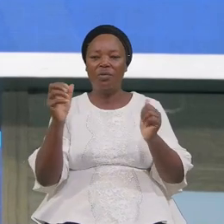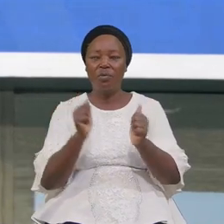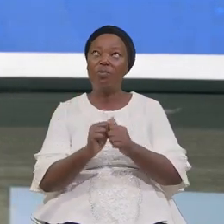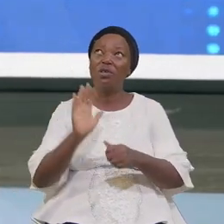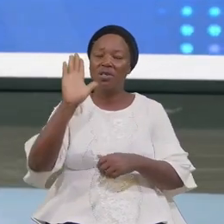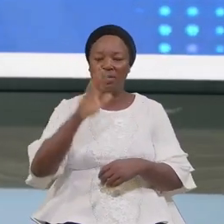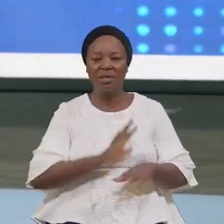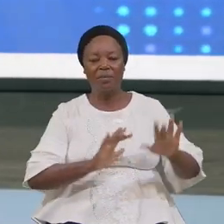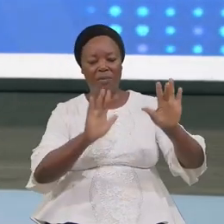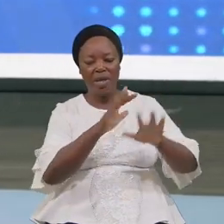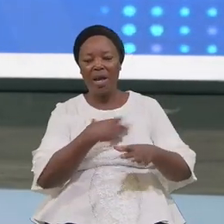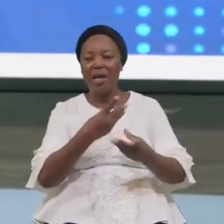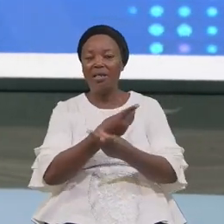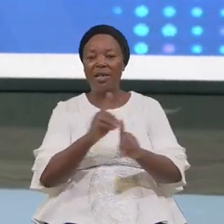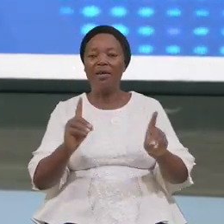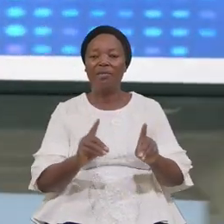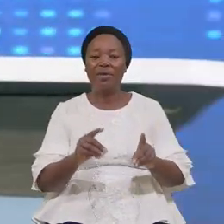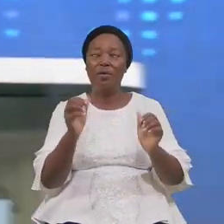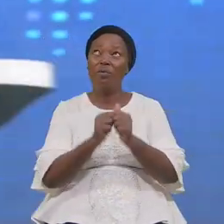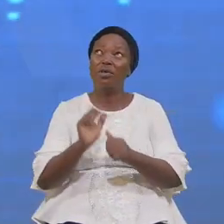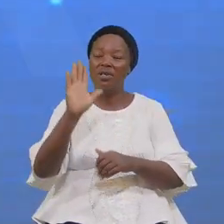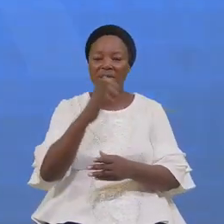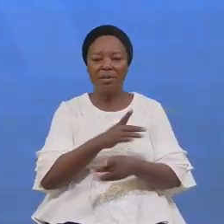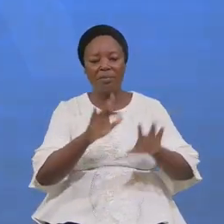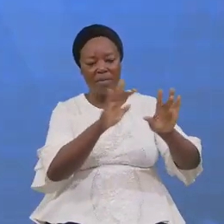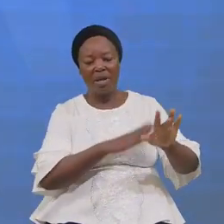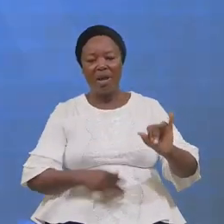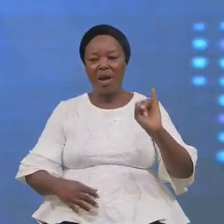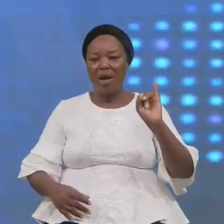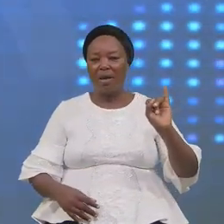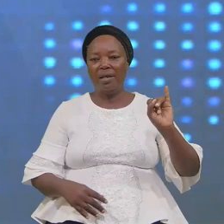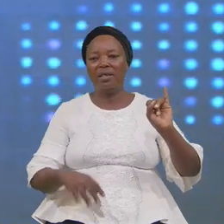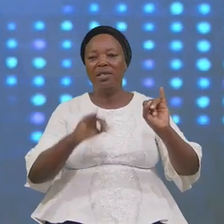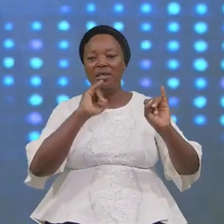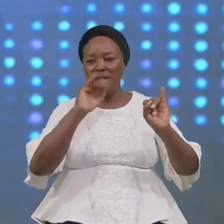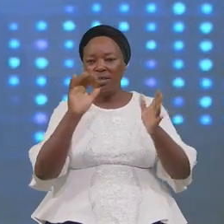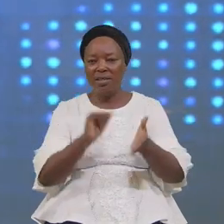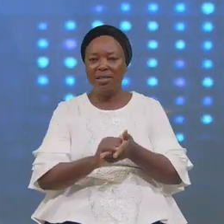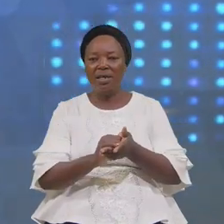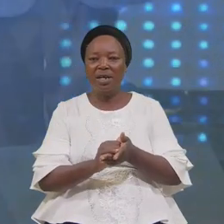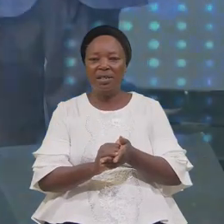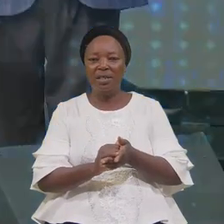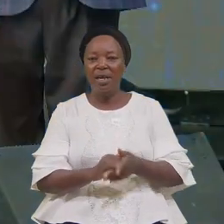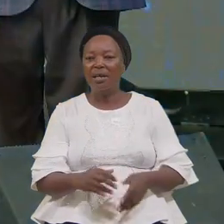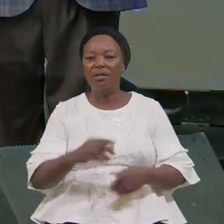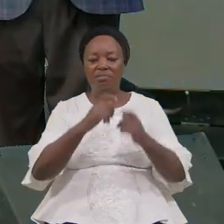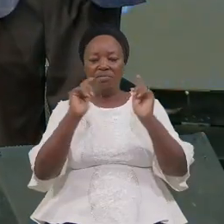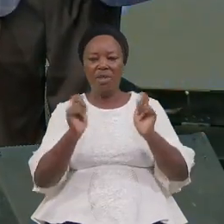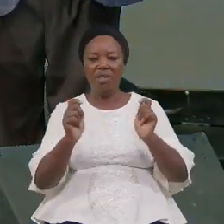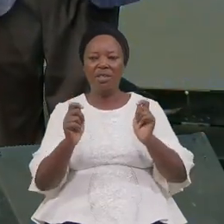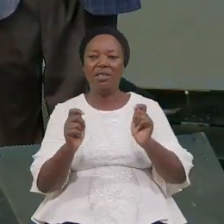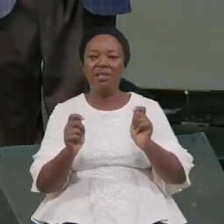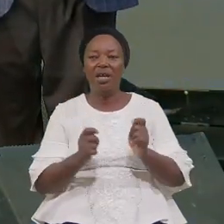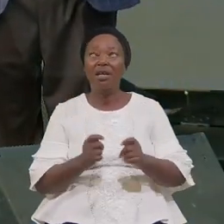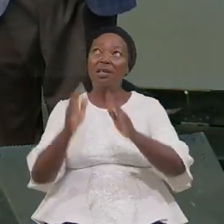And deliverance with his mercy. I is that impartial intercessor.